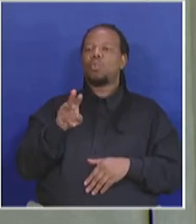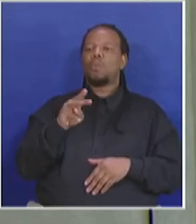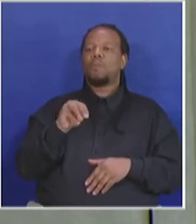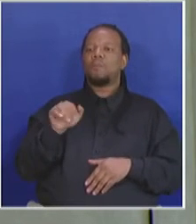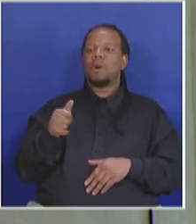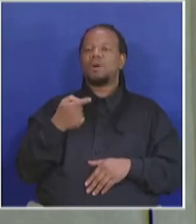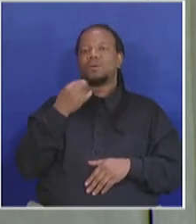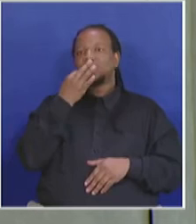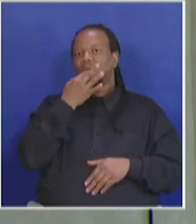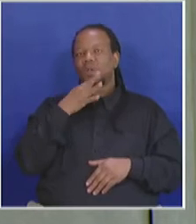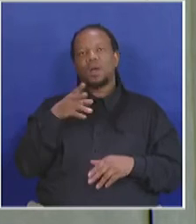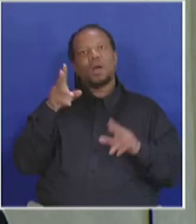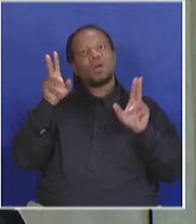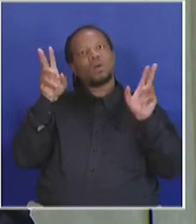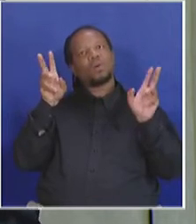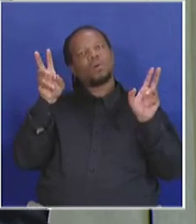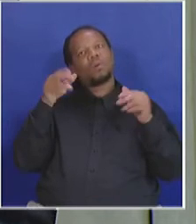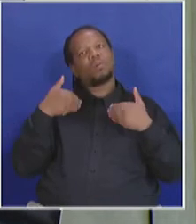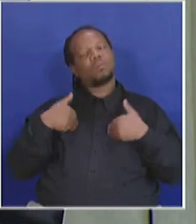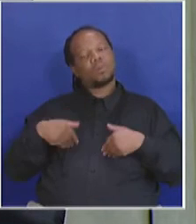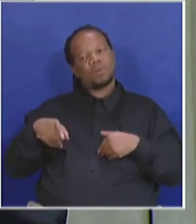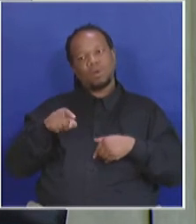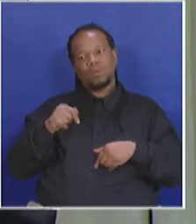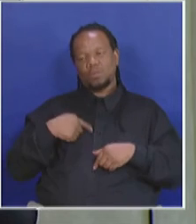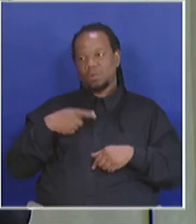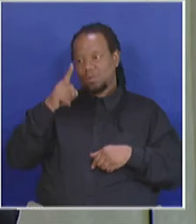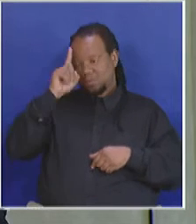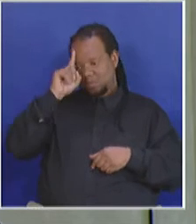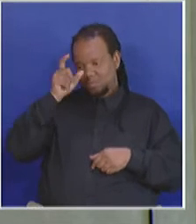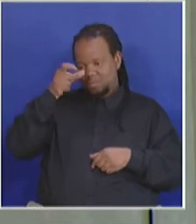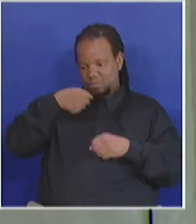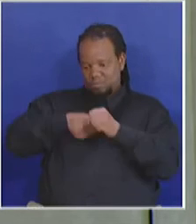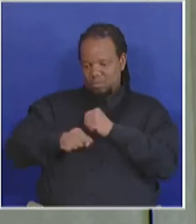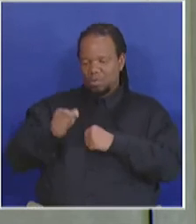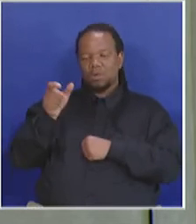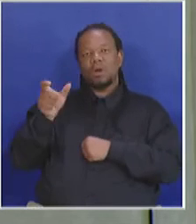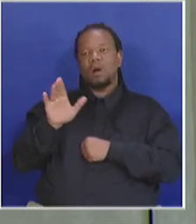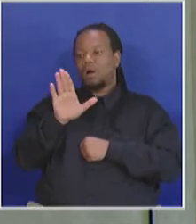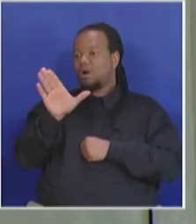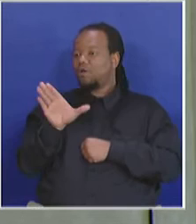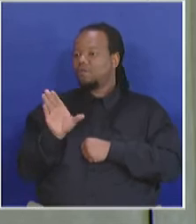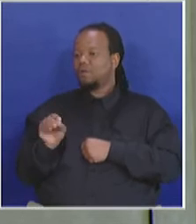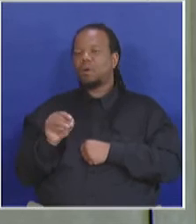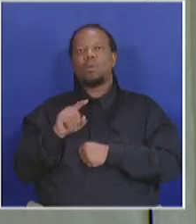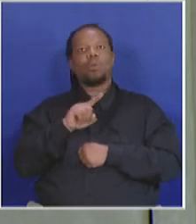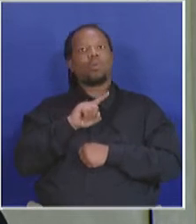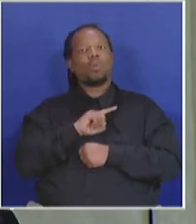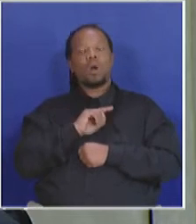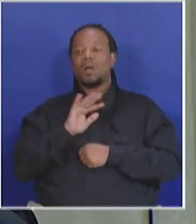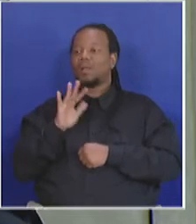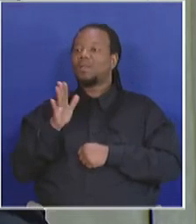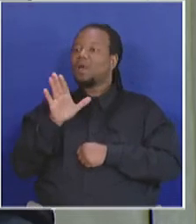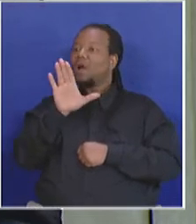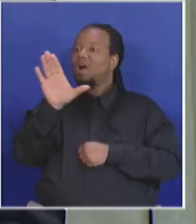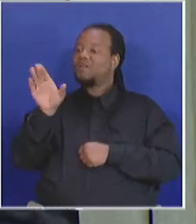I quote, "I am not an African because I was born in Africa, but because Africa is born on